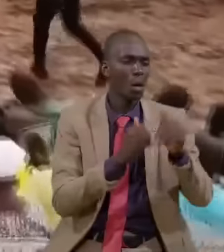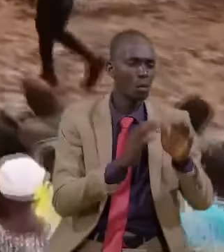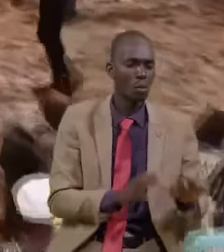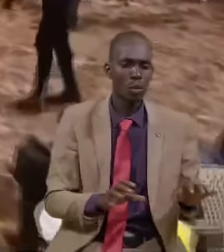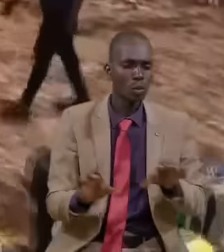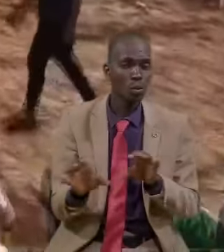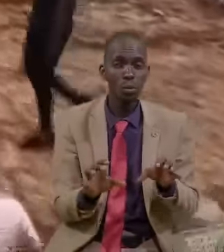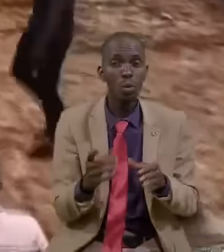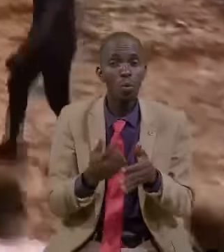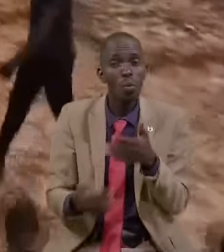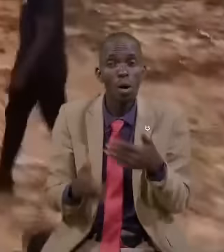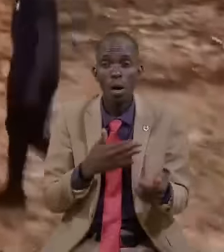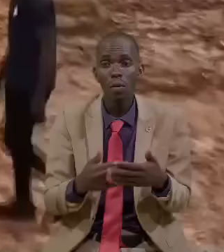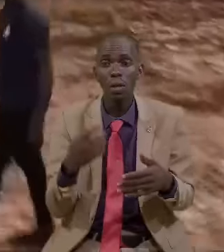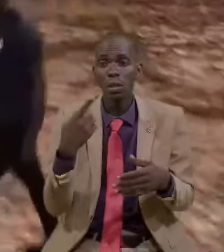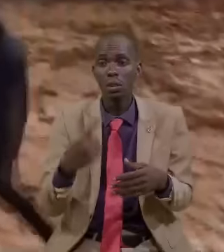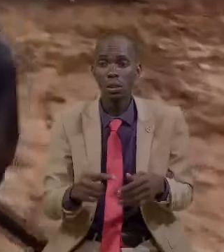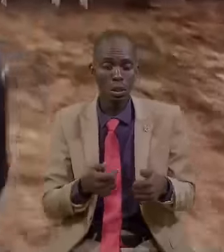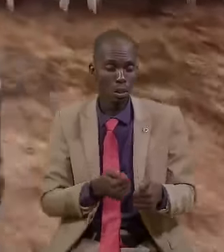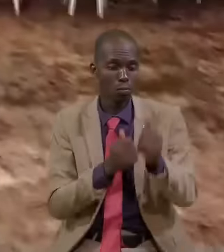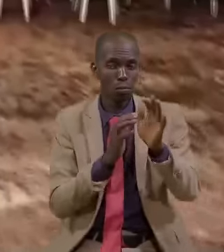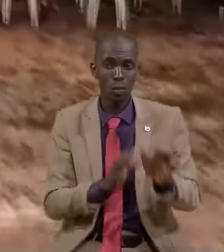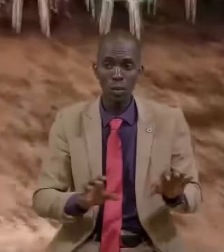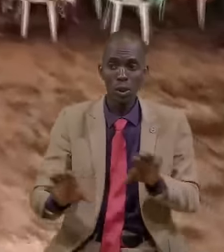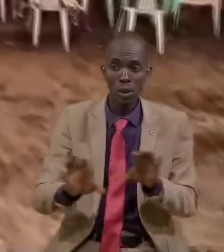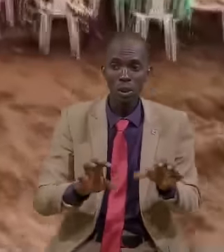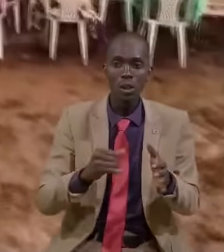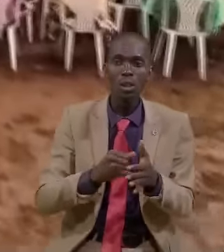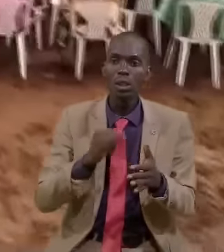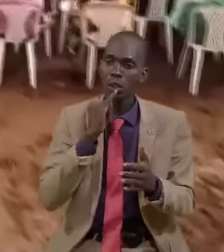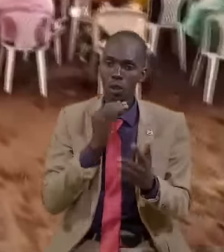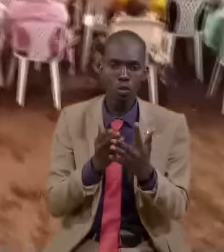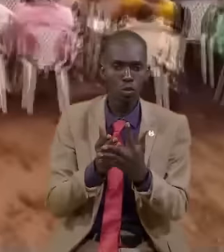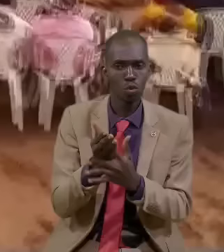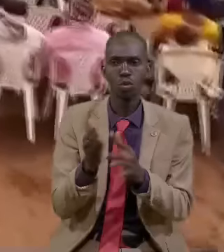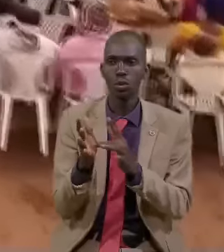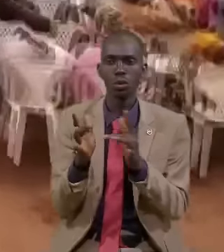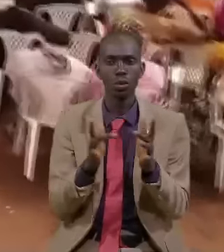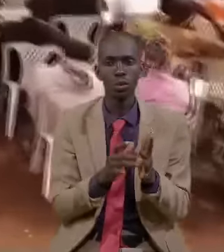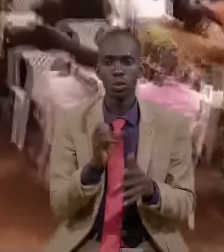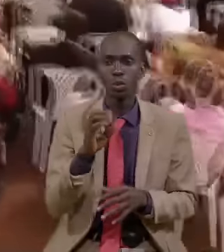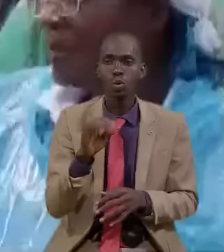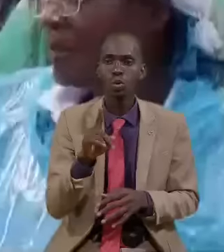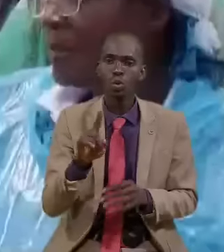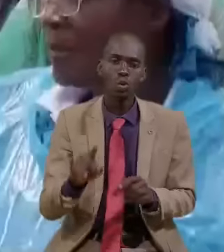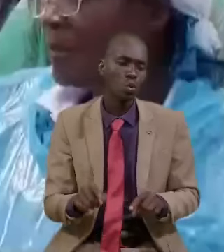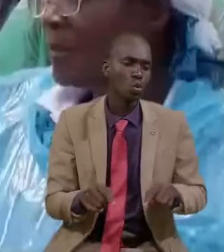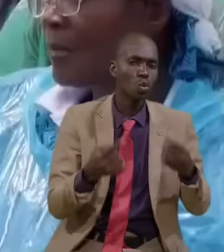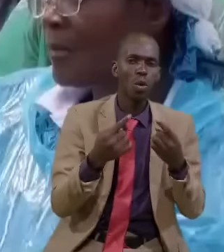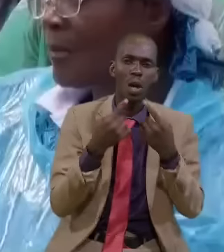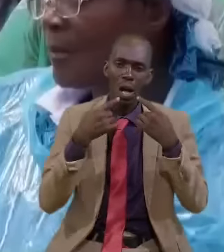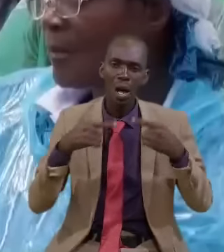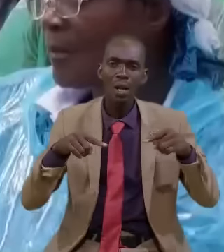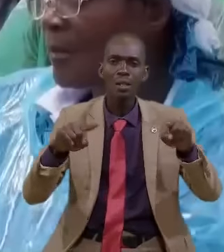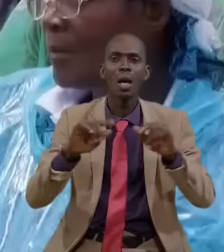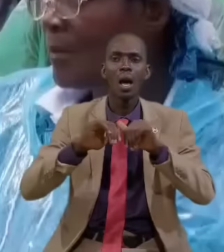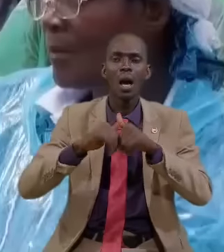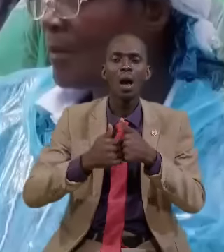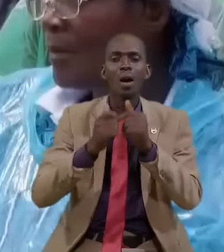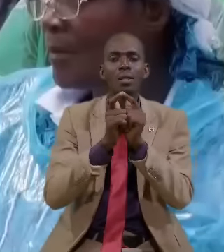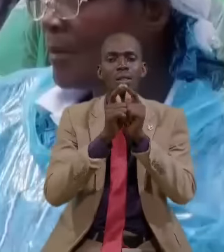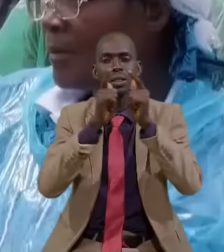manifested, it was through Jesus. And so you'll go and tell them how great things Jesus had done unto